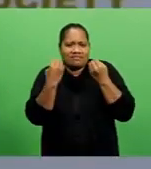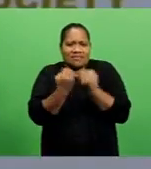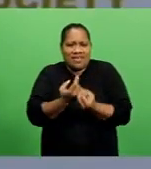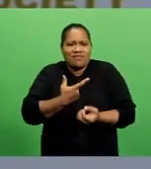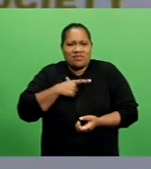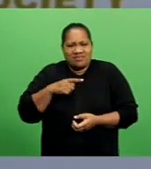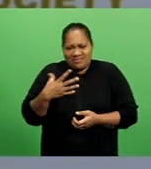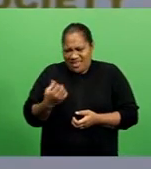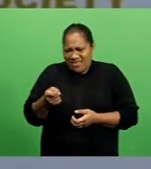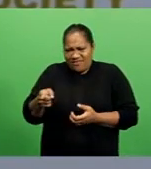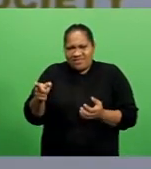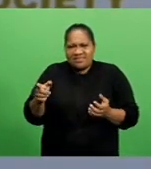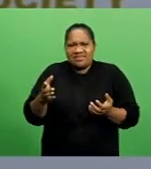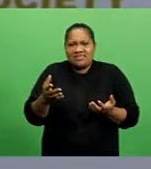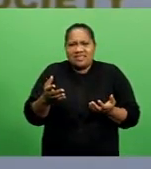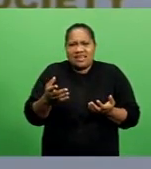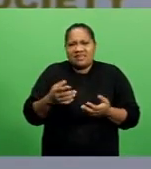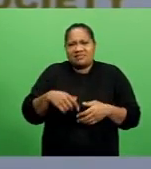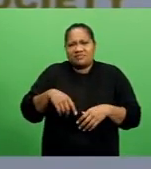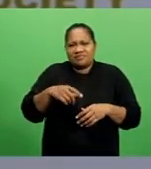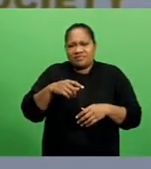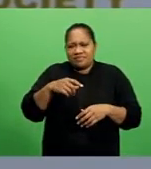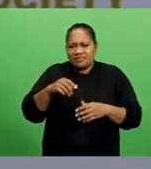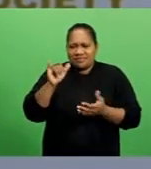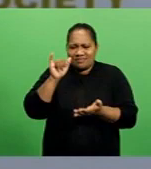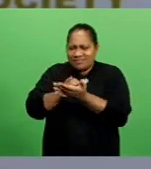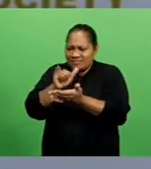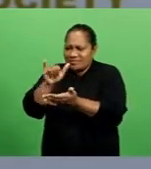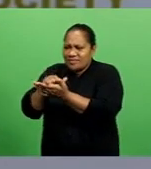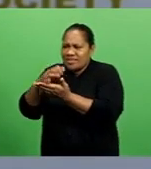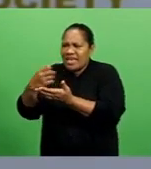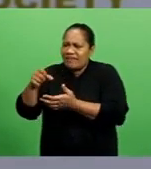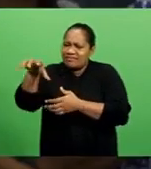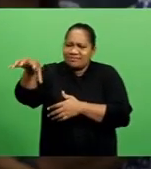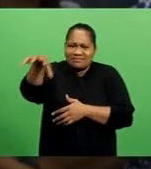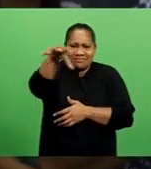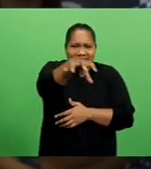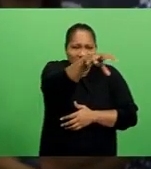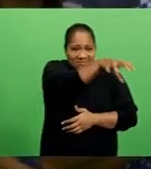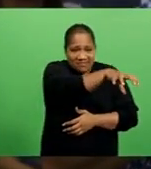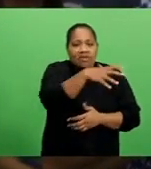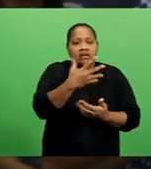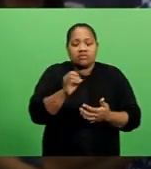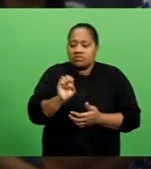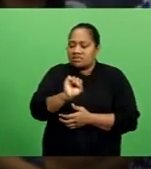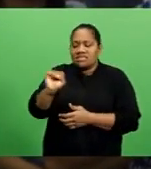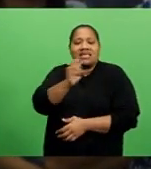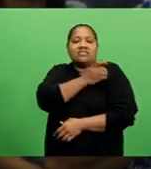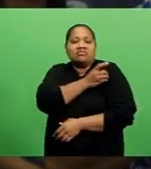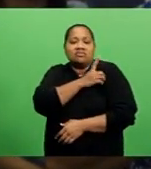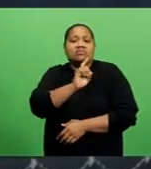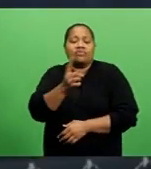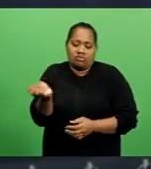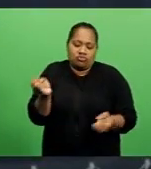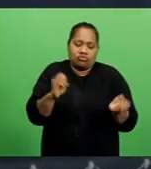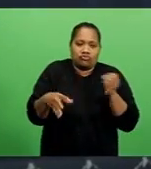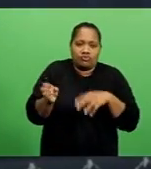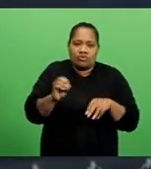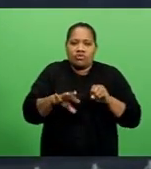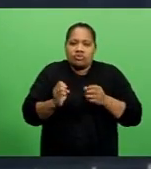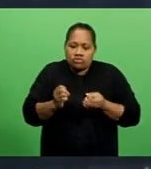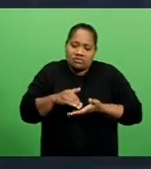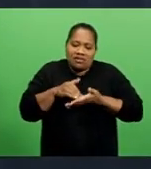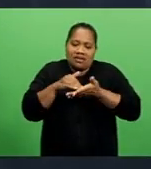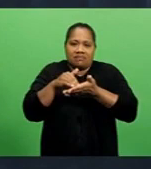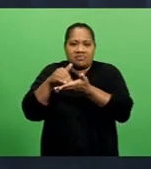of airports being located on outer islands, they felt that it was their civic and moral duty to contribute to relief assistance